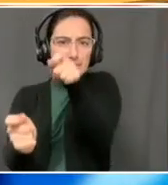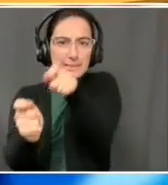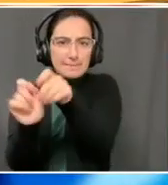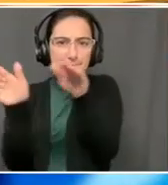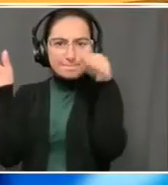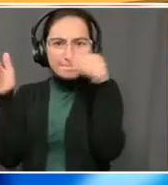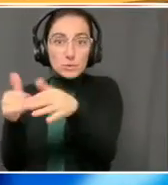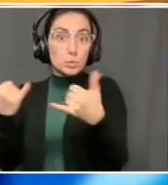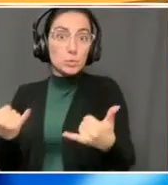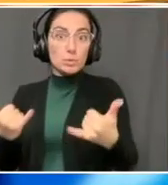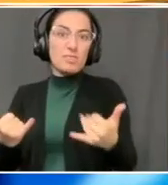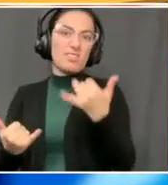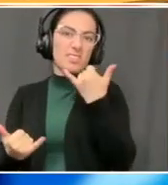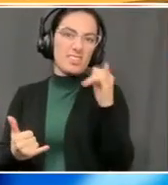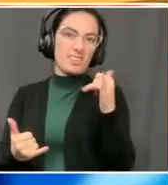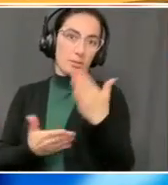today.